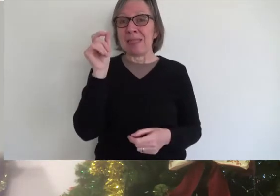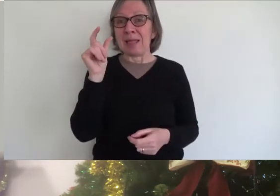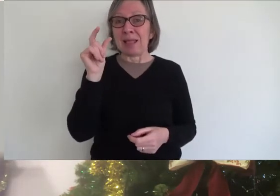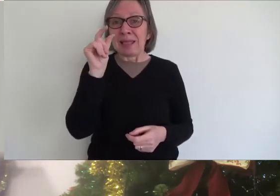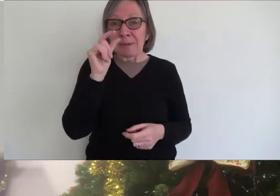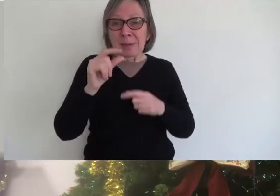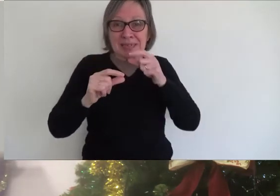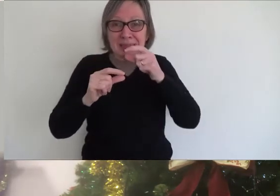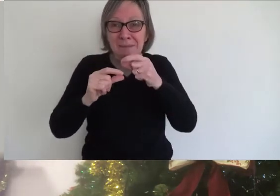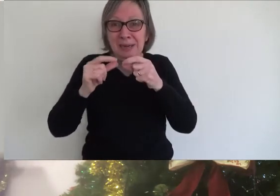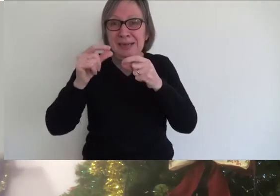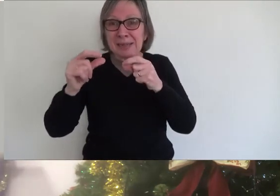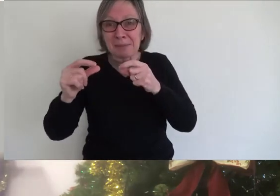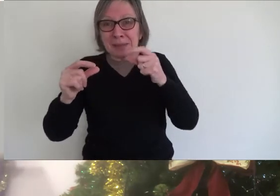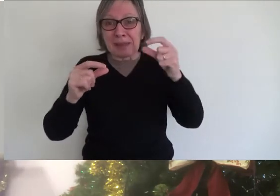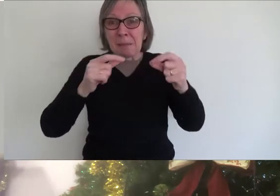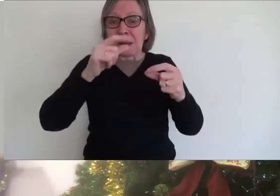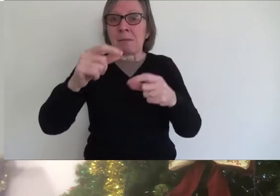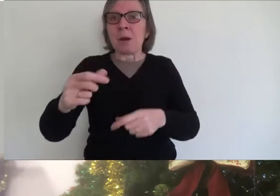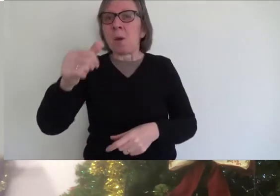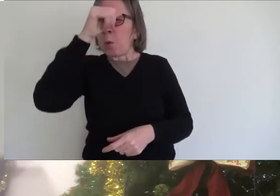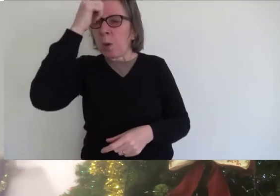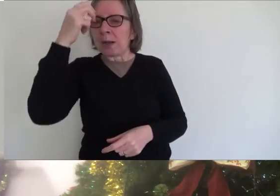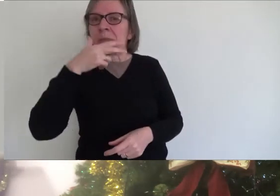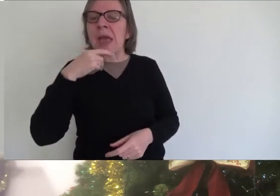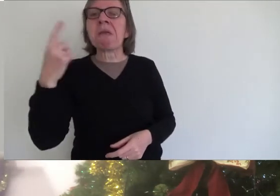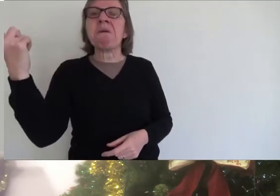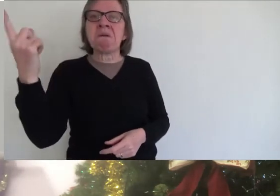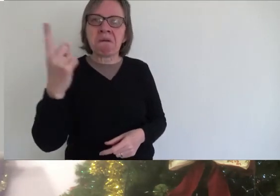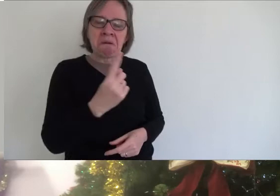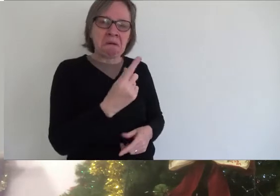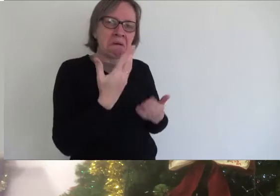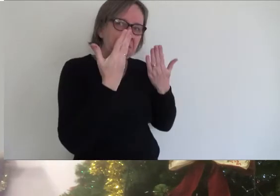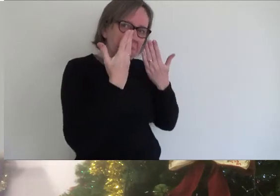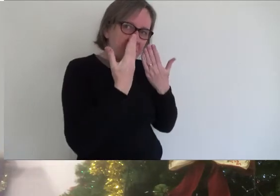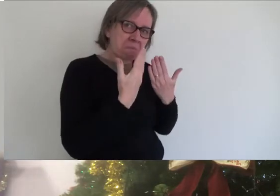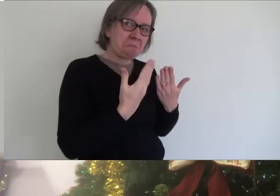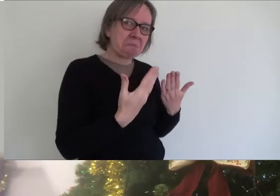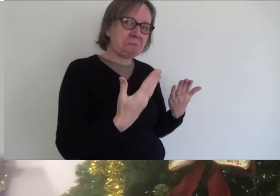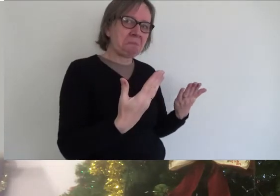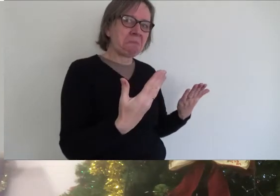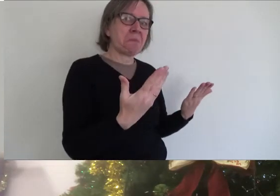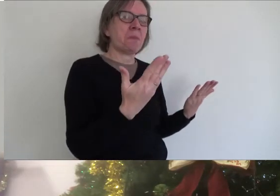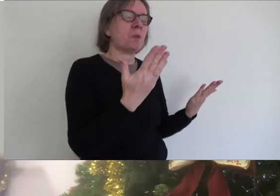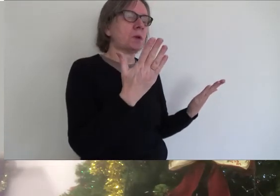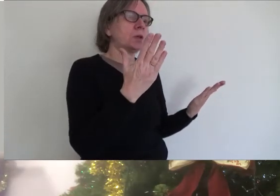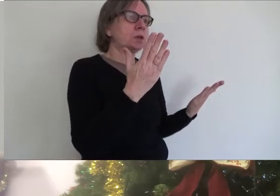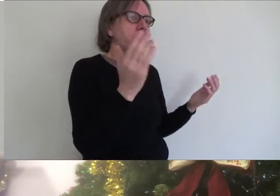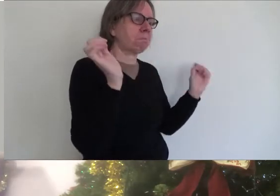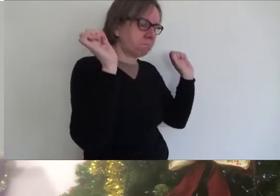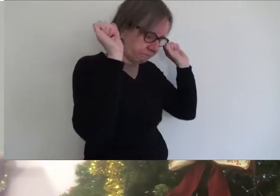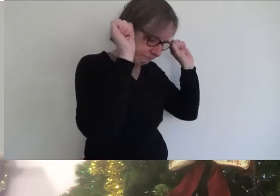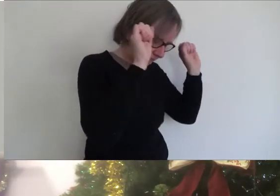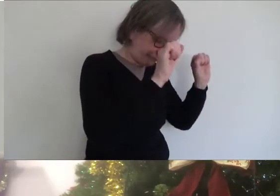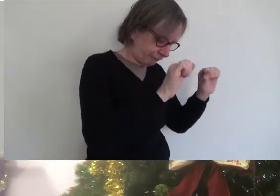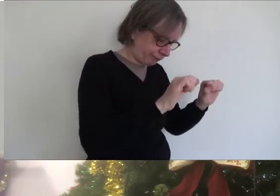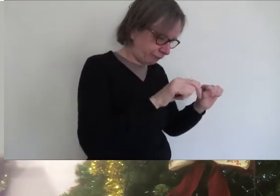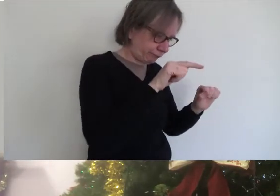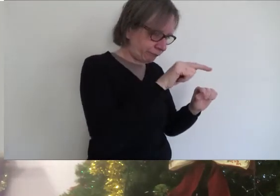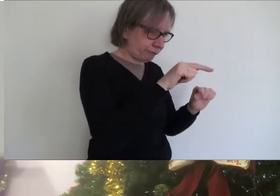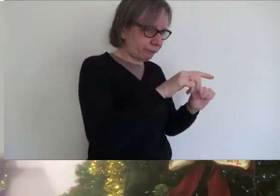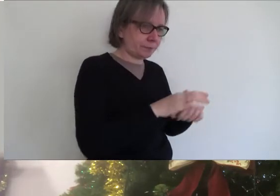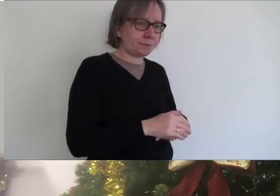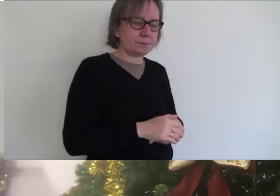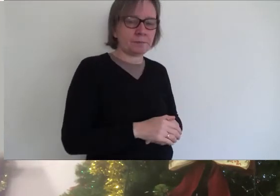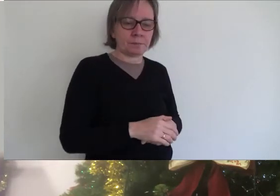was willing to yield and to worship and to surrender and bow down to him. And